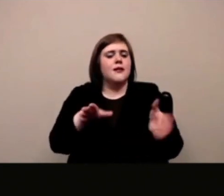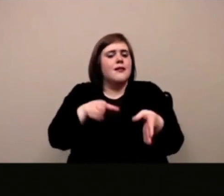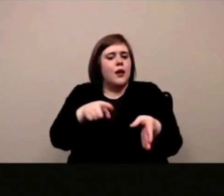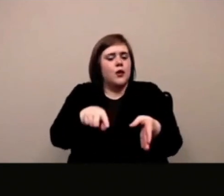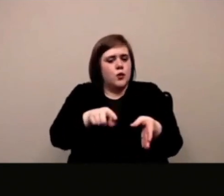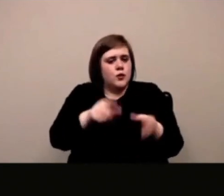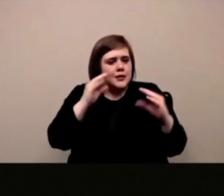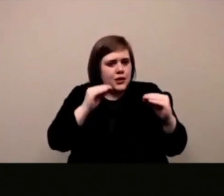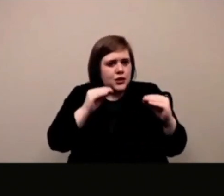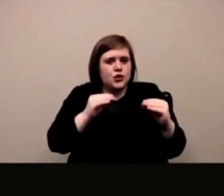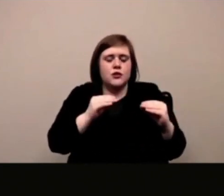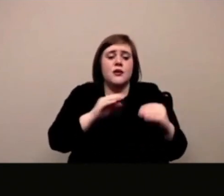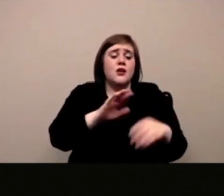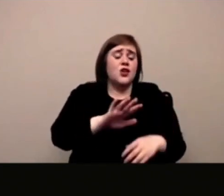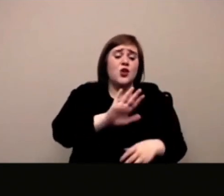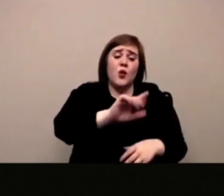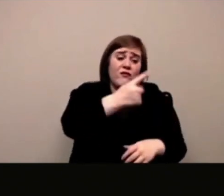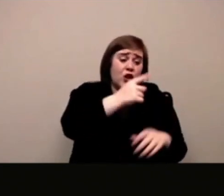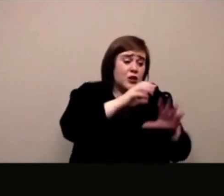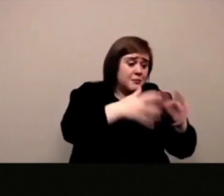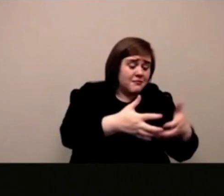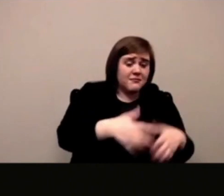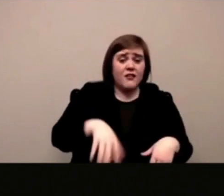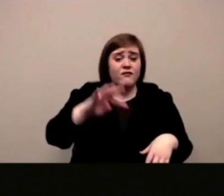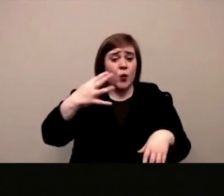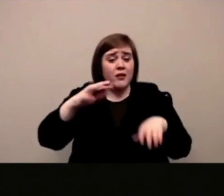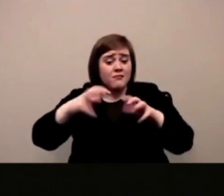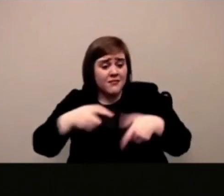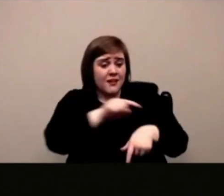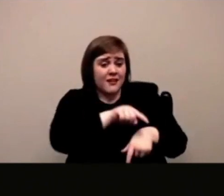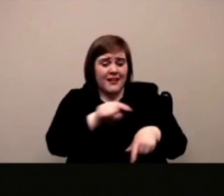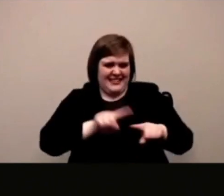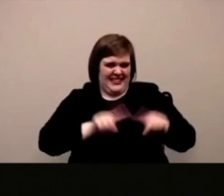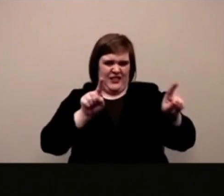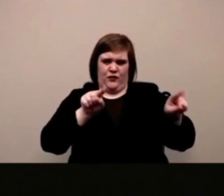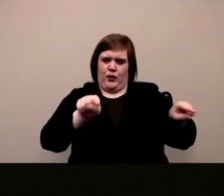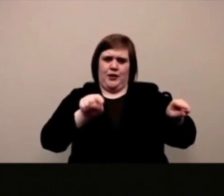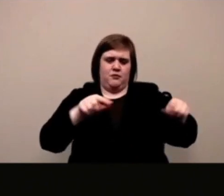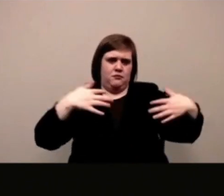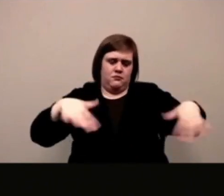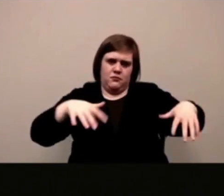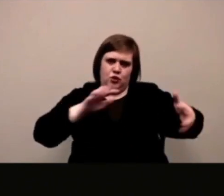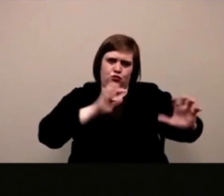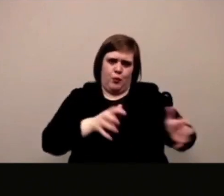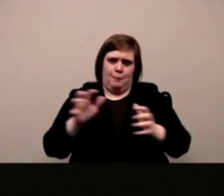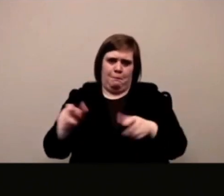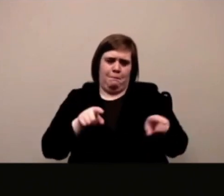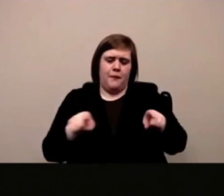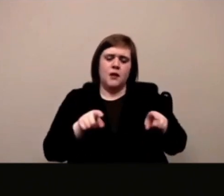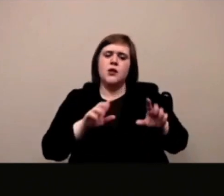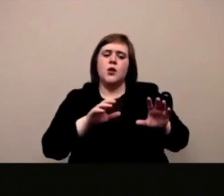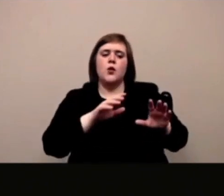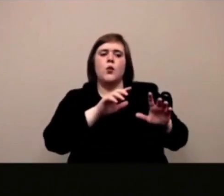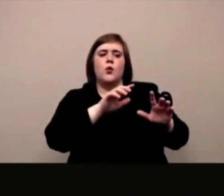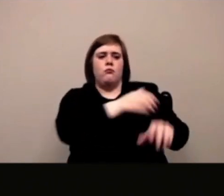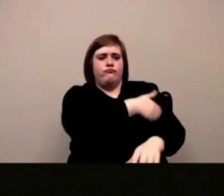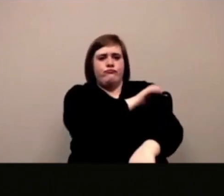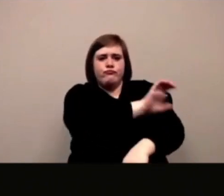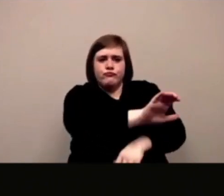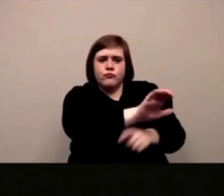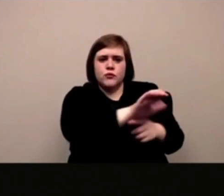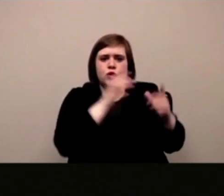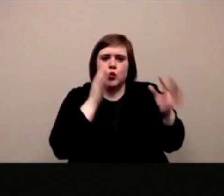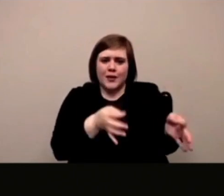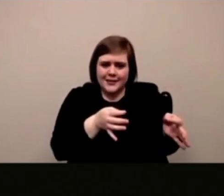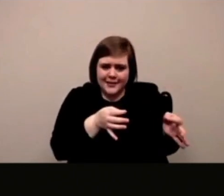period and your fourth period might be different groups. Amen. Like, so giving them that ability to be able to have choice in what they're doing. I remember